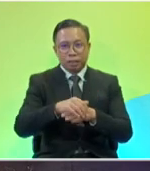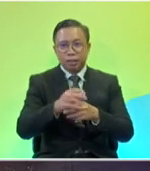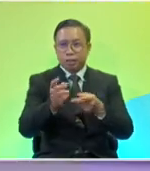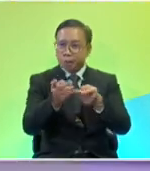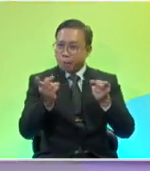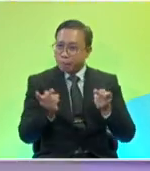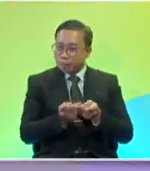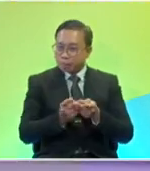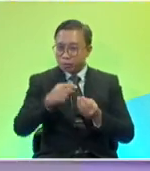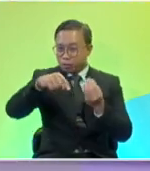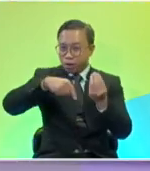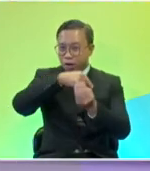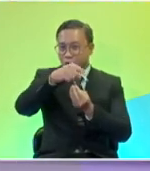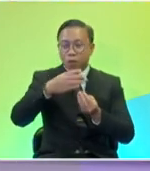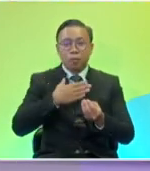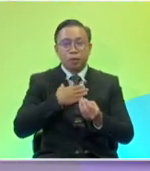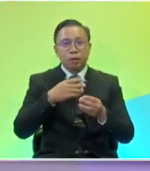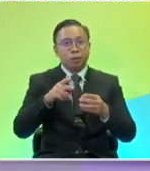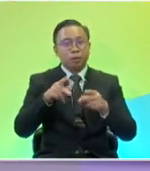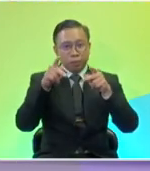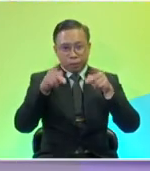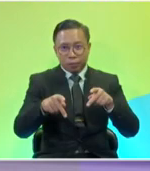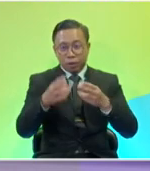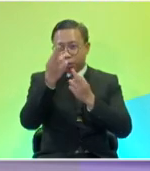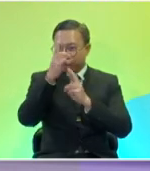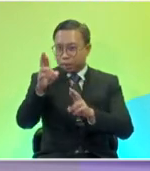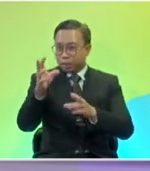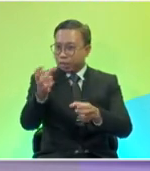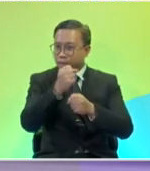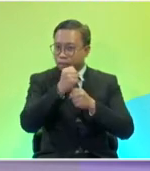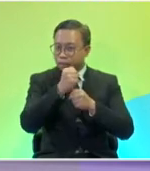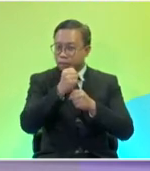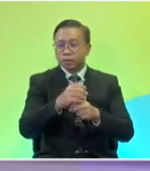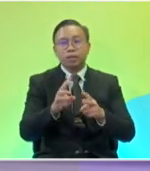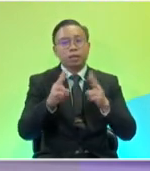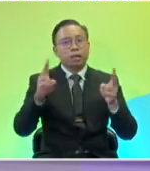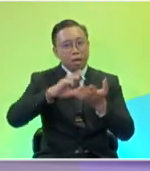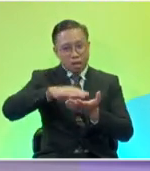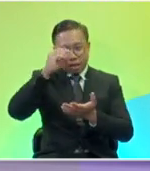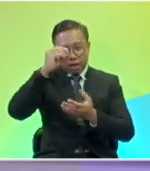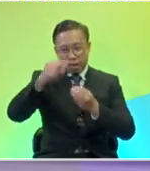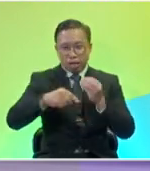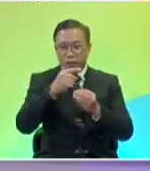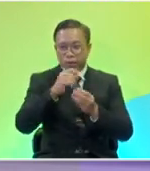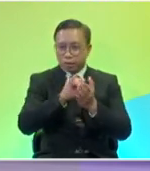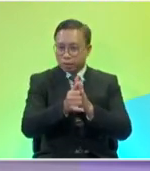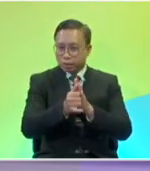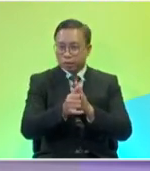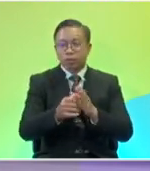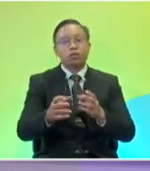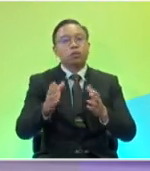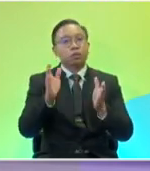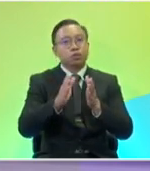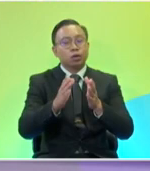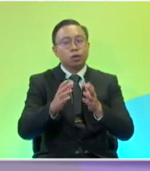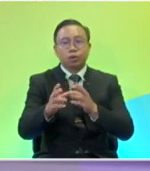places around me. So all the people at home, be ready, get yourself really ready to learn about this. And after a very short